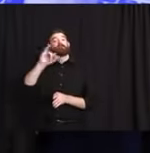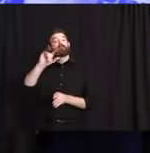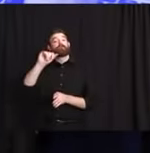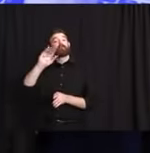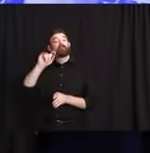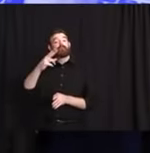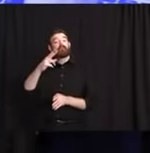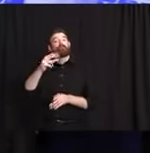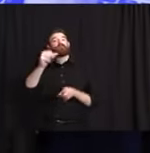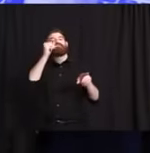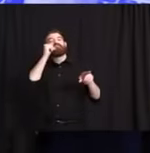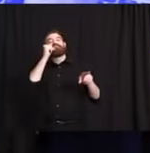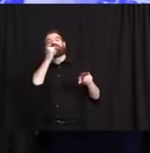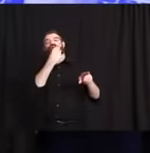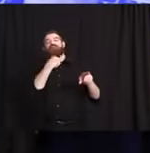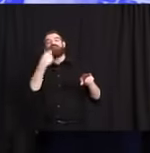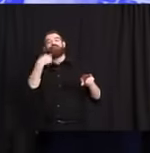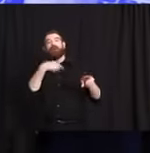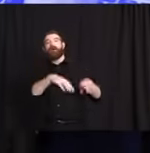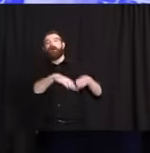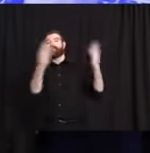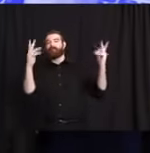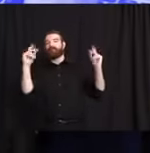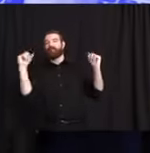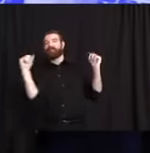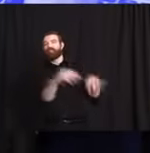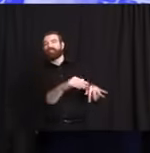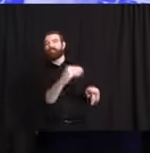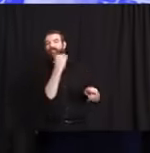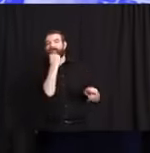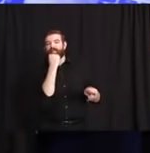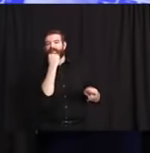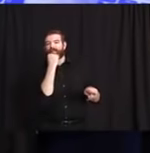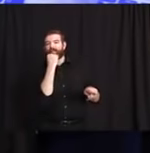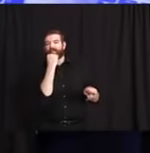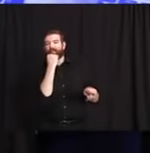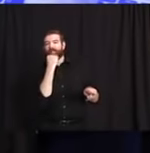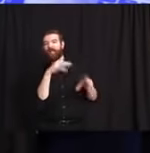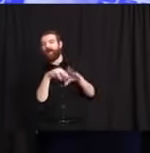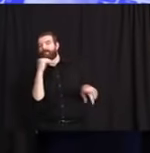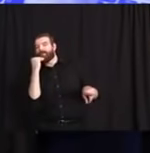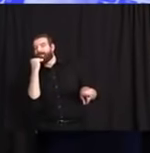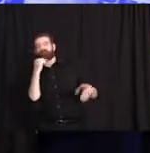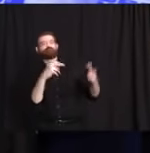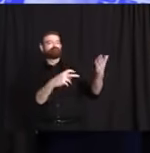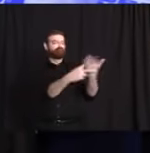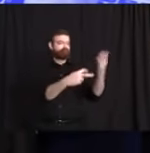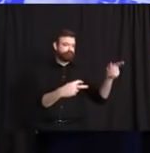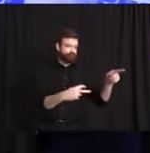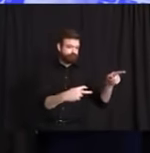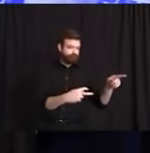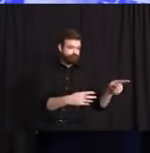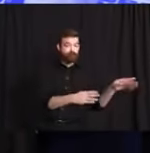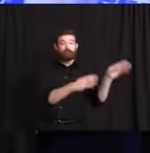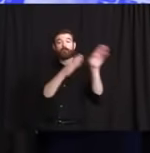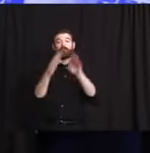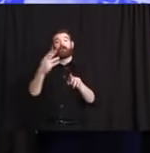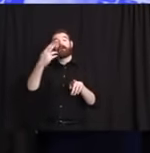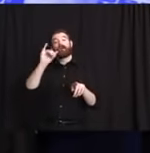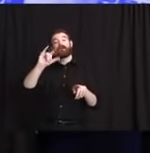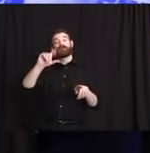patrons inside the establishment, both inside and outside. In Hillsborough, a salon owner was cited